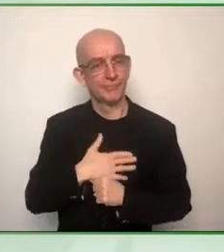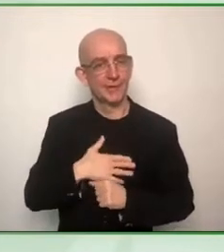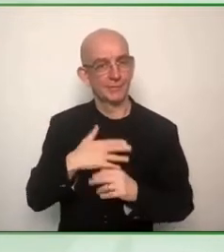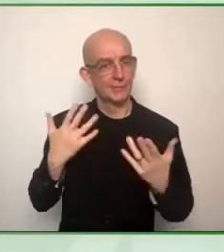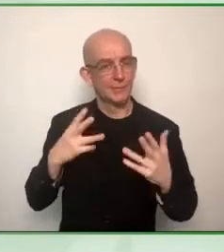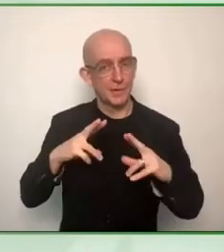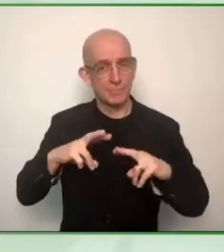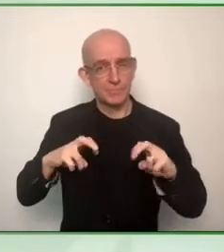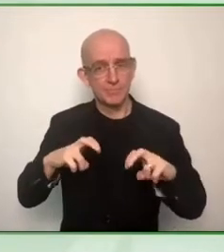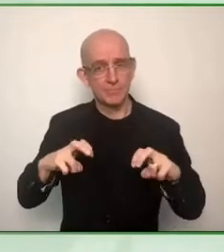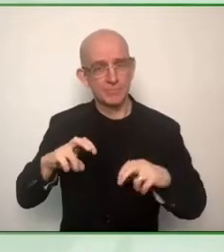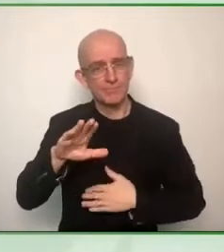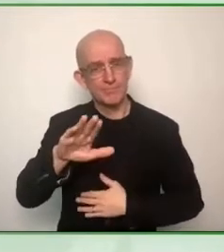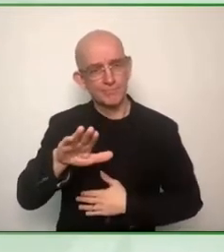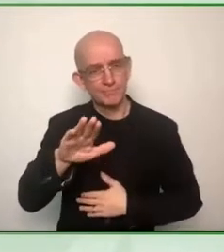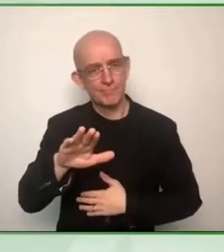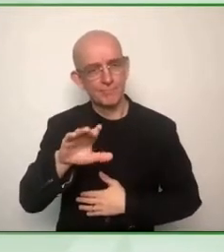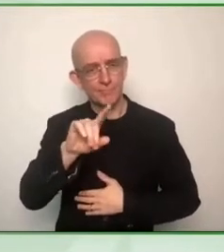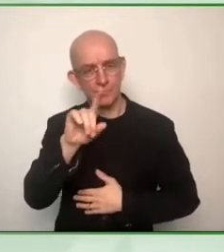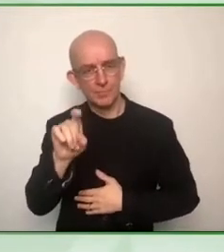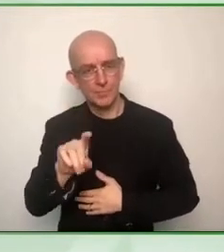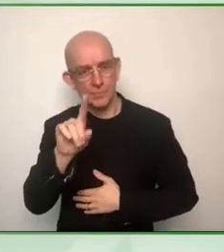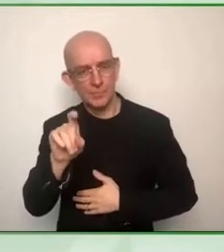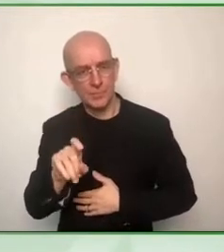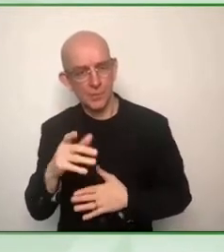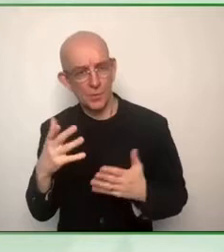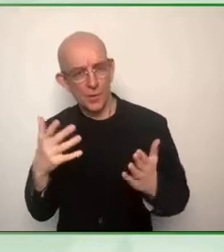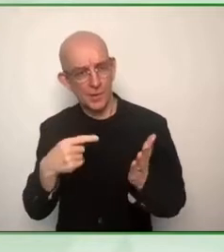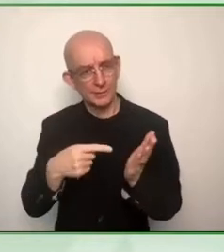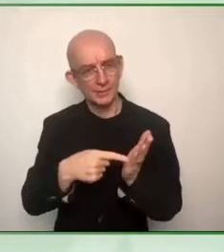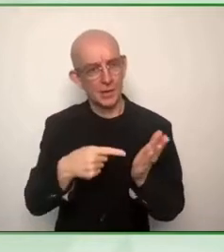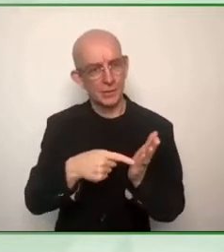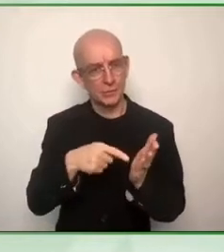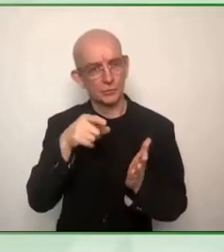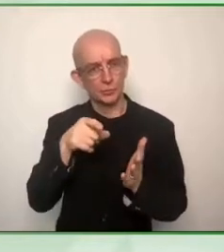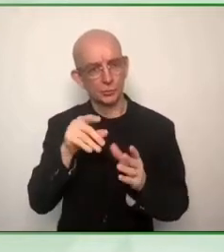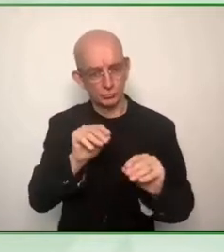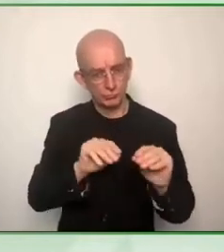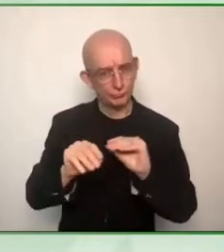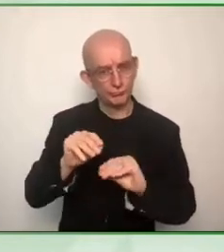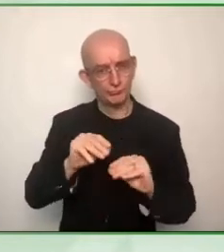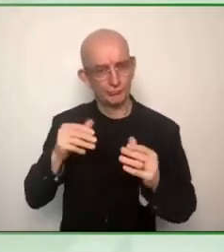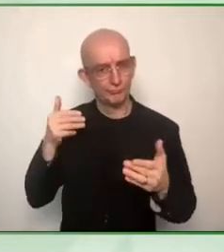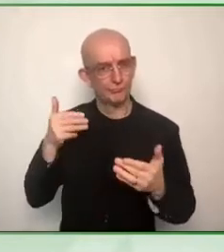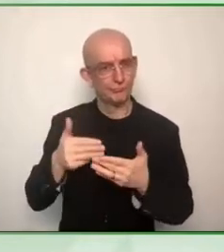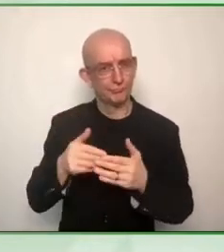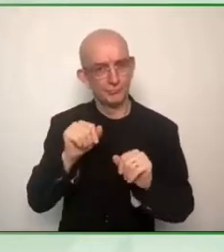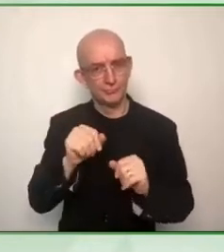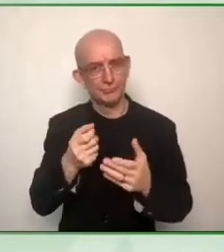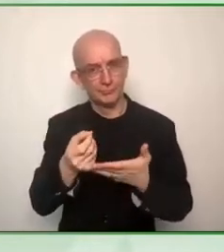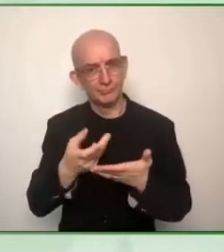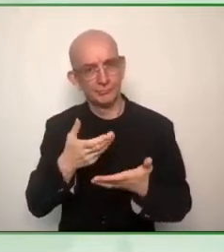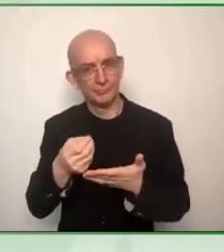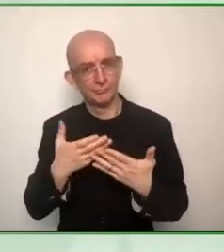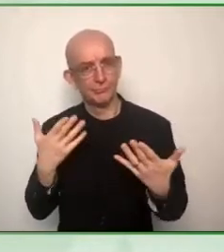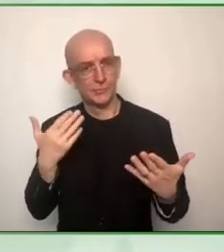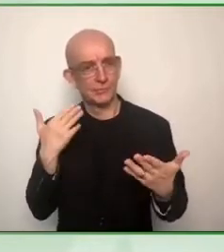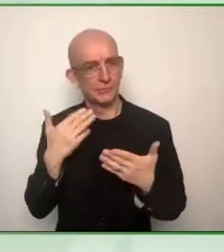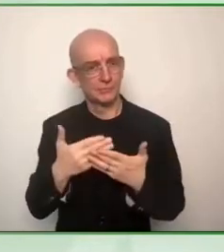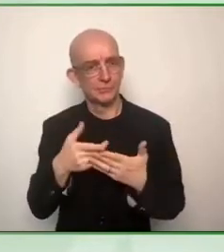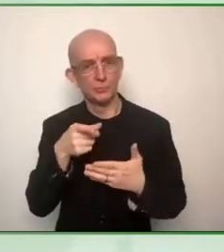about the technology. Perfect. Thank you so much. And thank you for the opportunity to the SL Foundation, the United